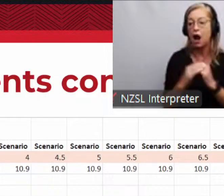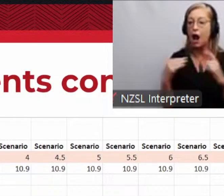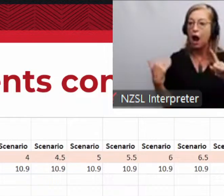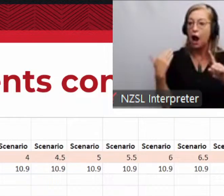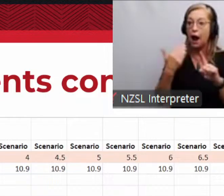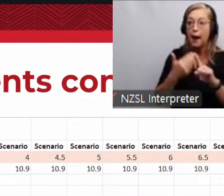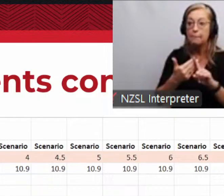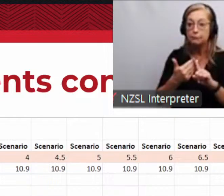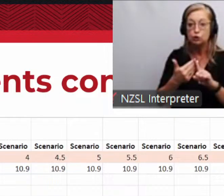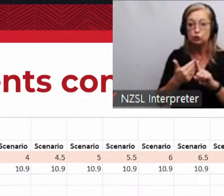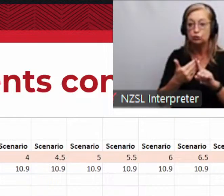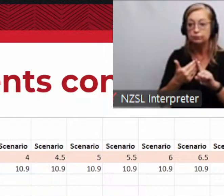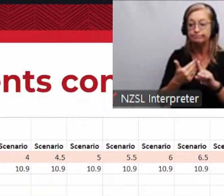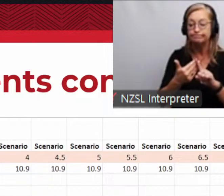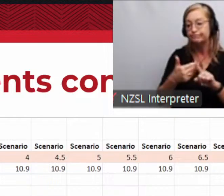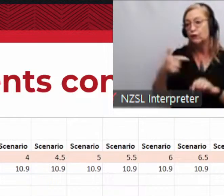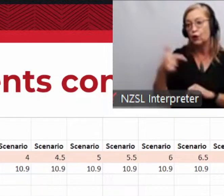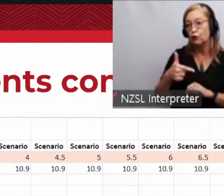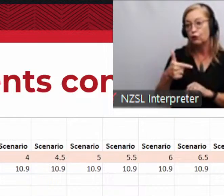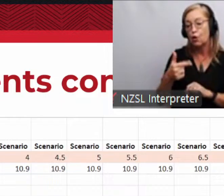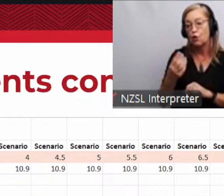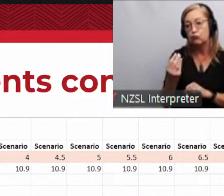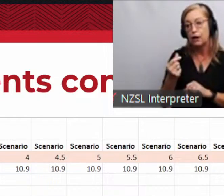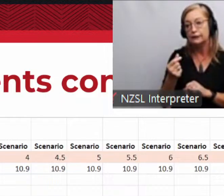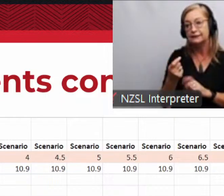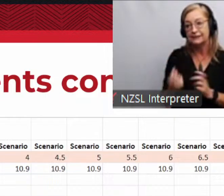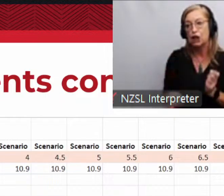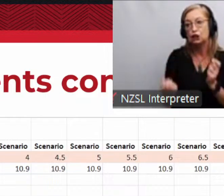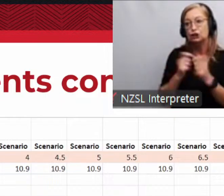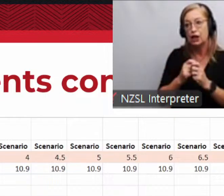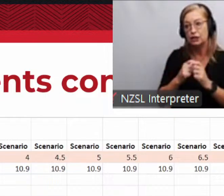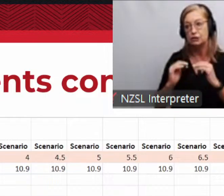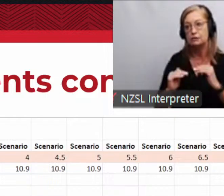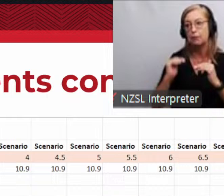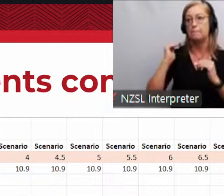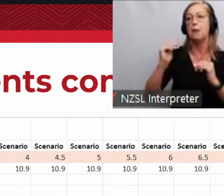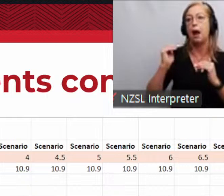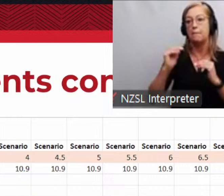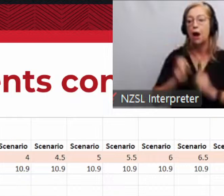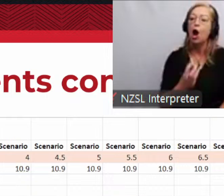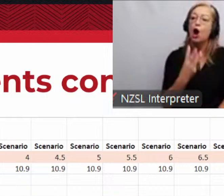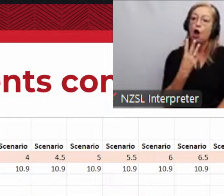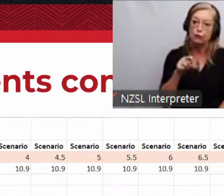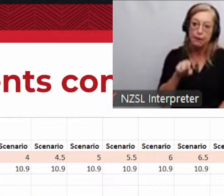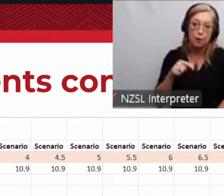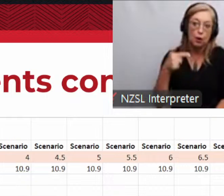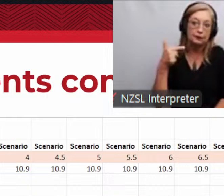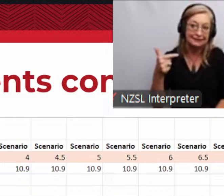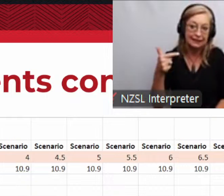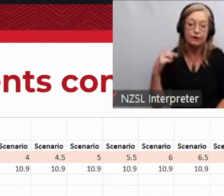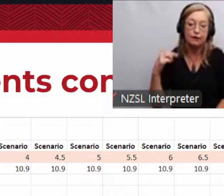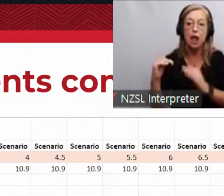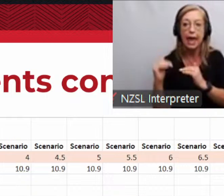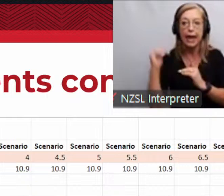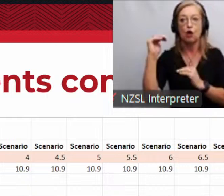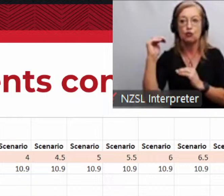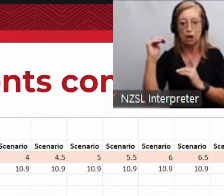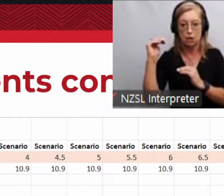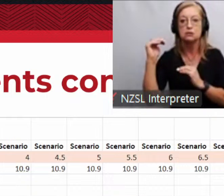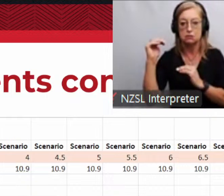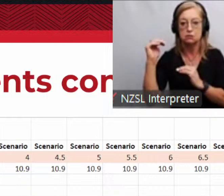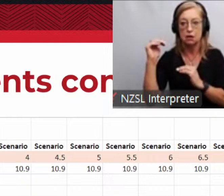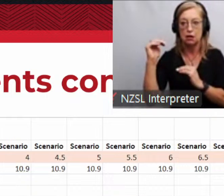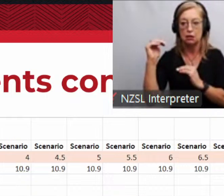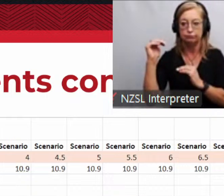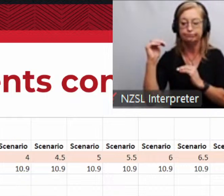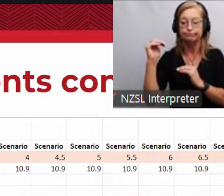until the fuel price hits the next scenario. So when it hits 3.7, we'll be increasing it so